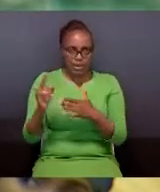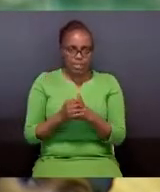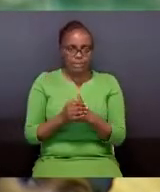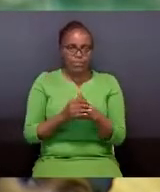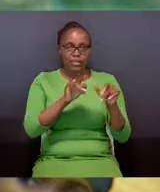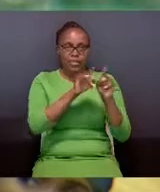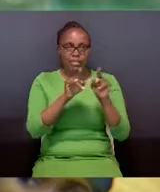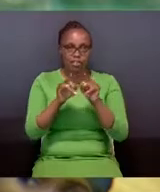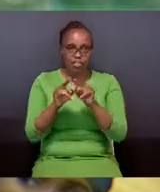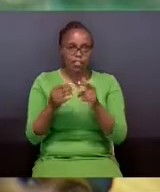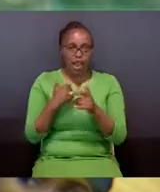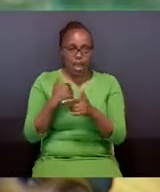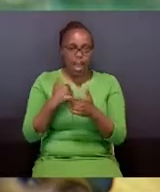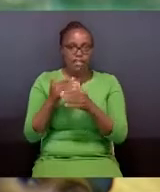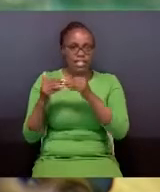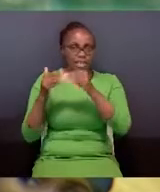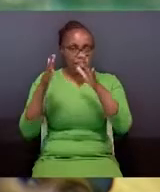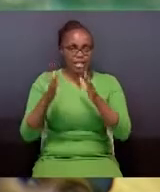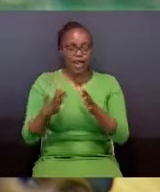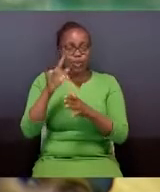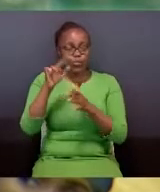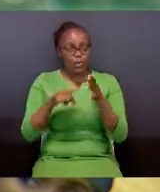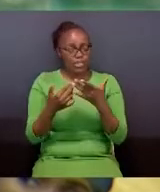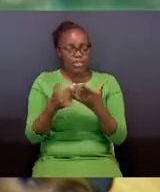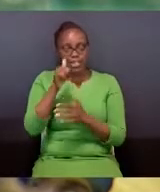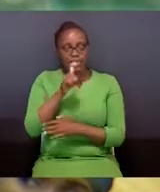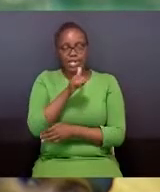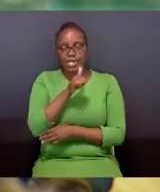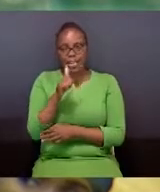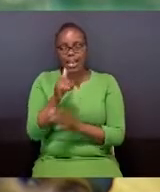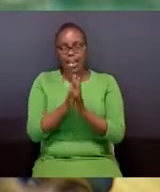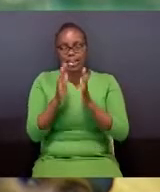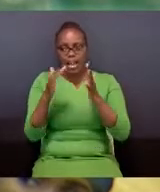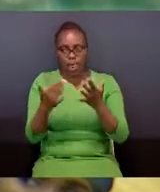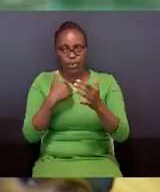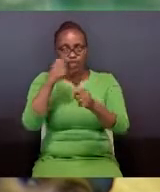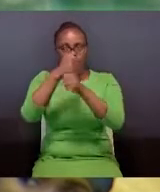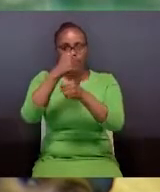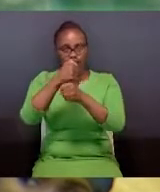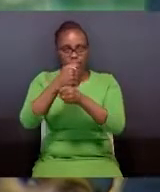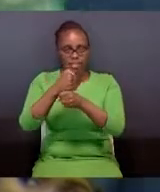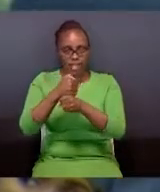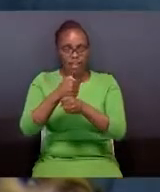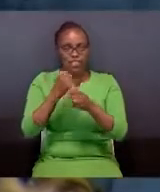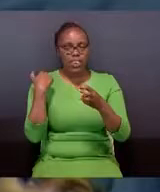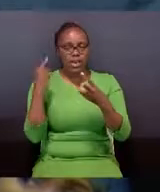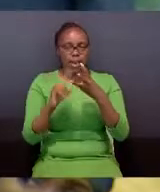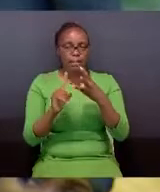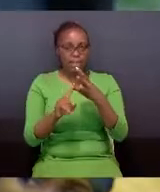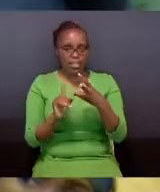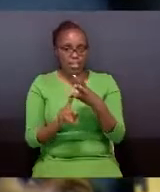In particular, yourself as a leader, what is the secret? How have you managed to instill discipline? And then the